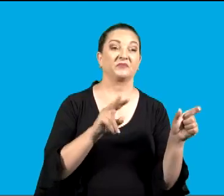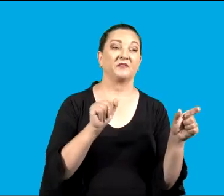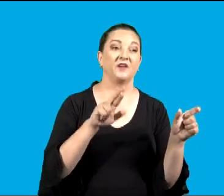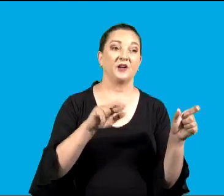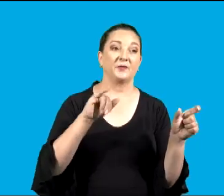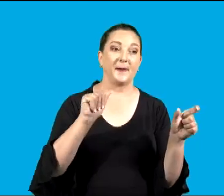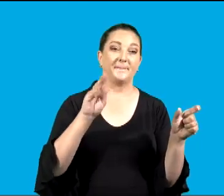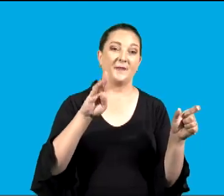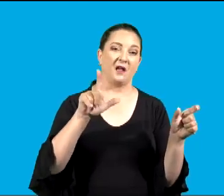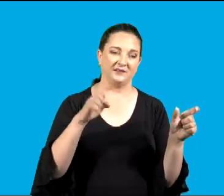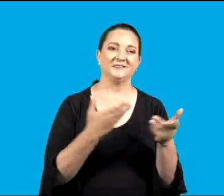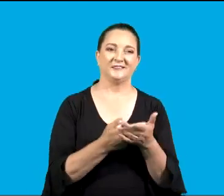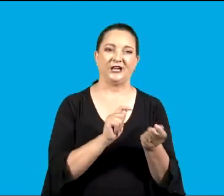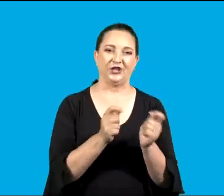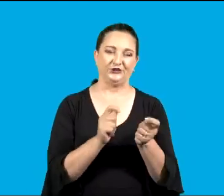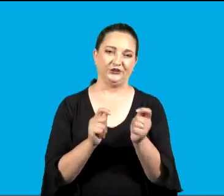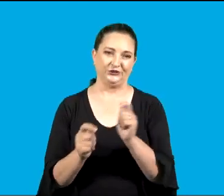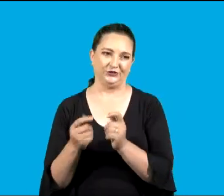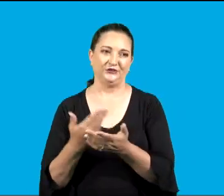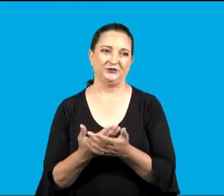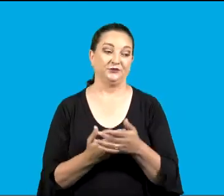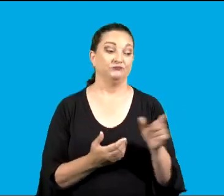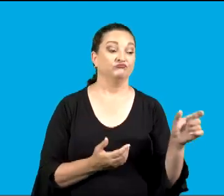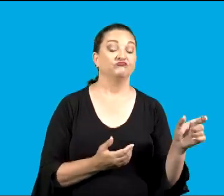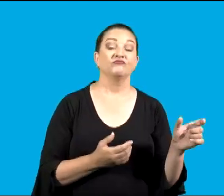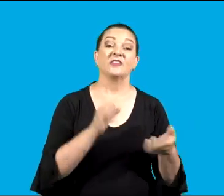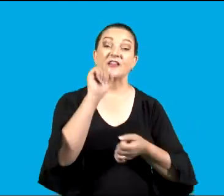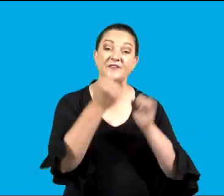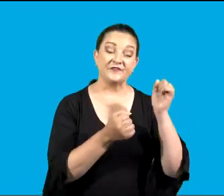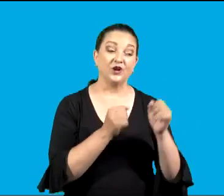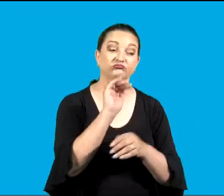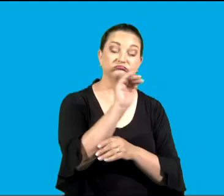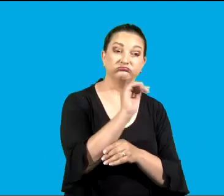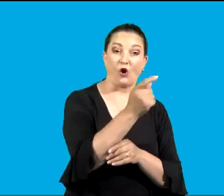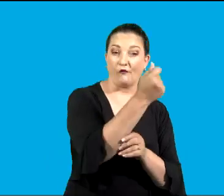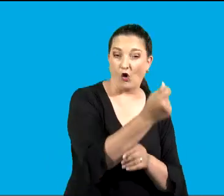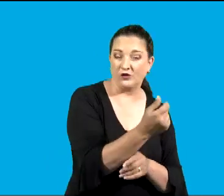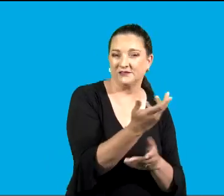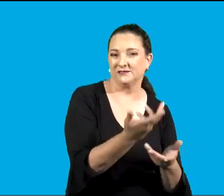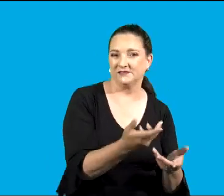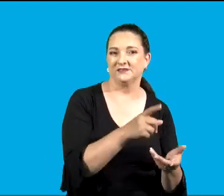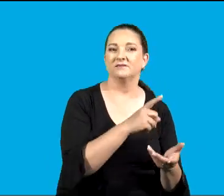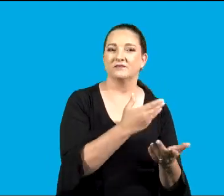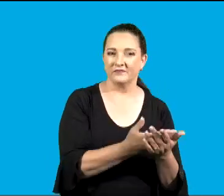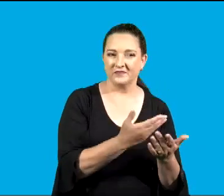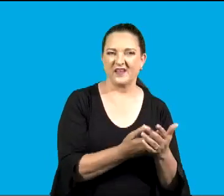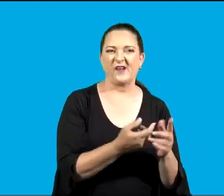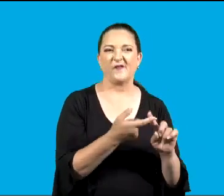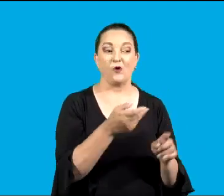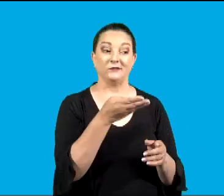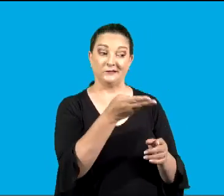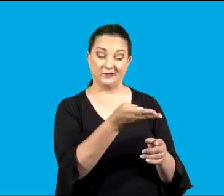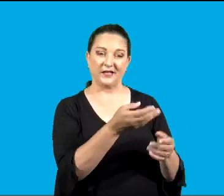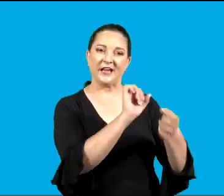like raw materials. And then we have factory overhead cost, the indirect cost incurred during the production process that cannot